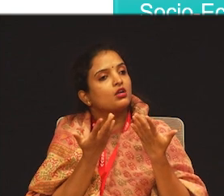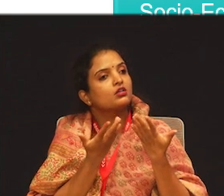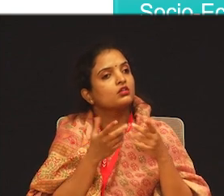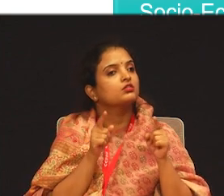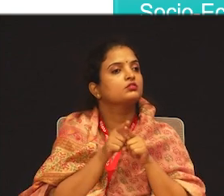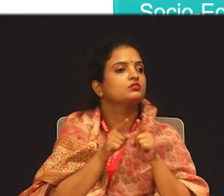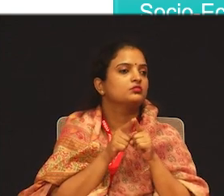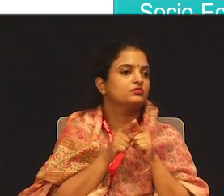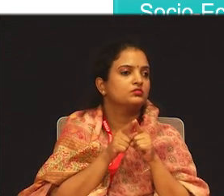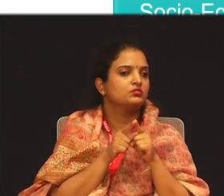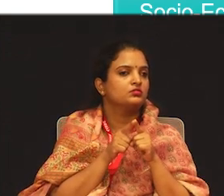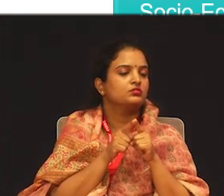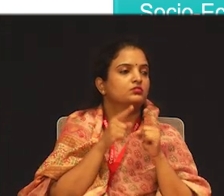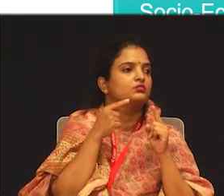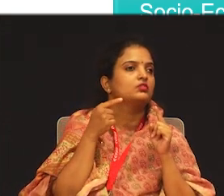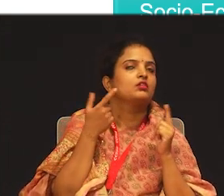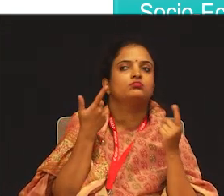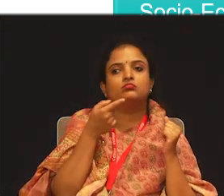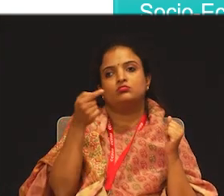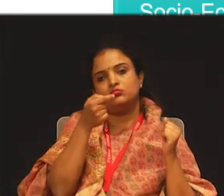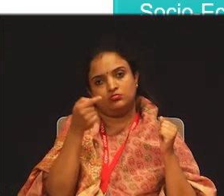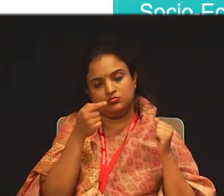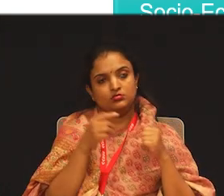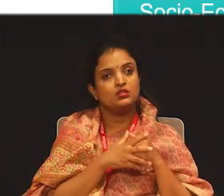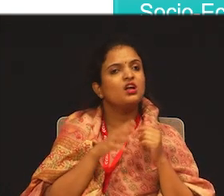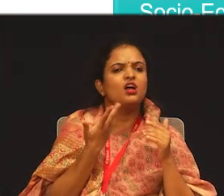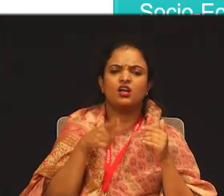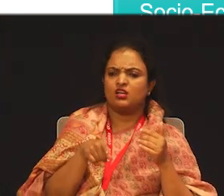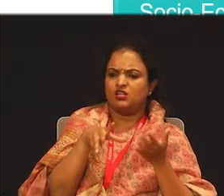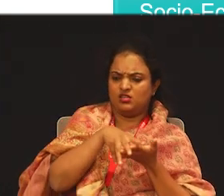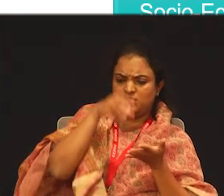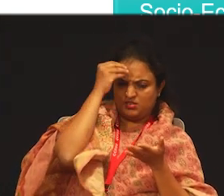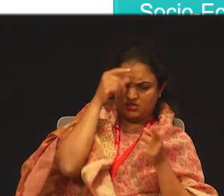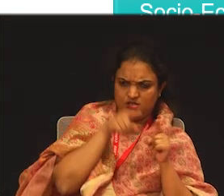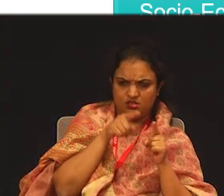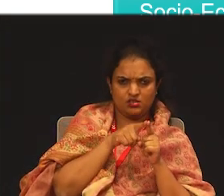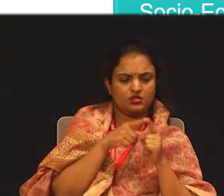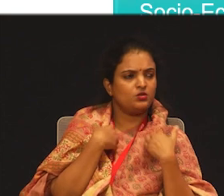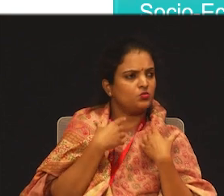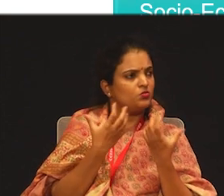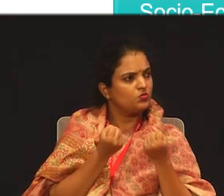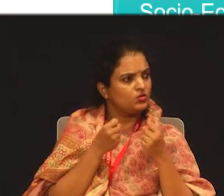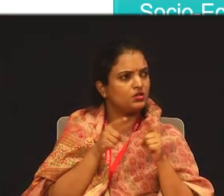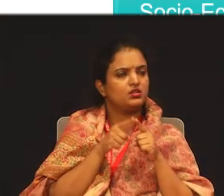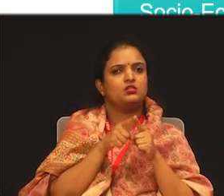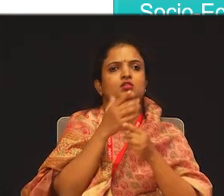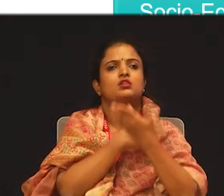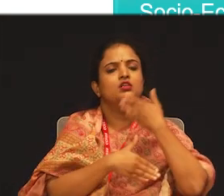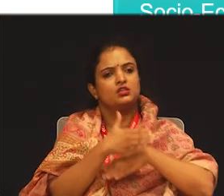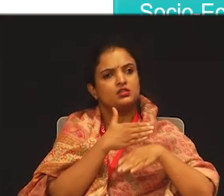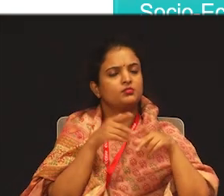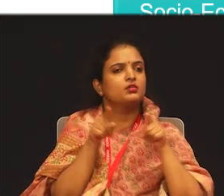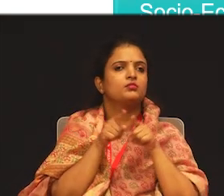and disadvantages. Because learning needs cut across categories of disabilities